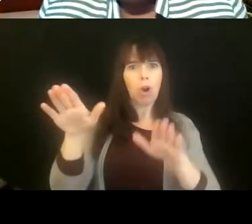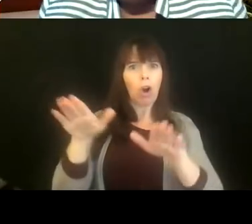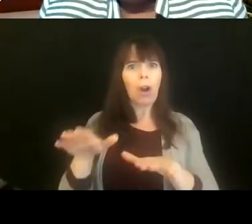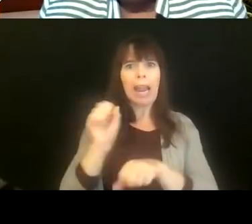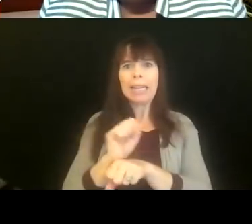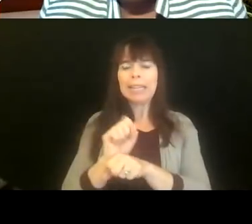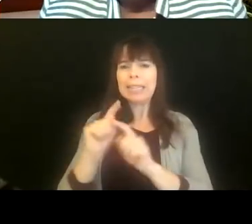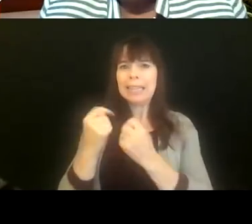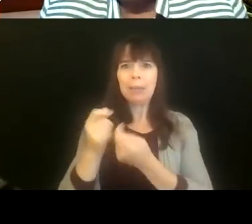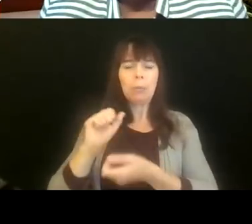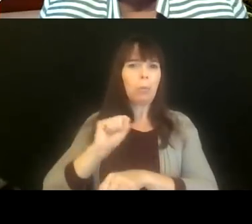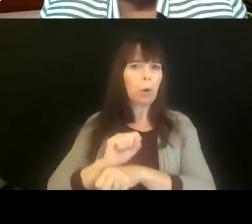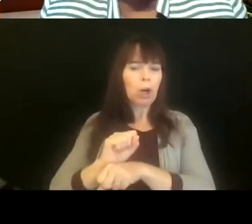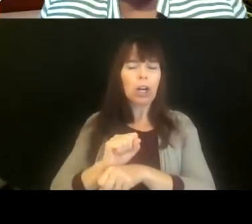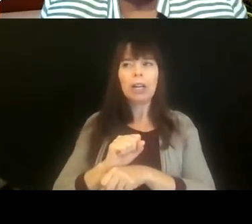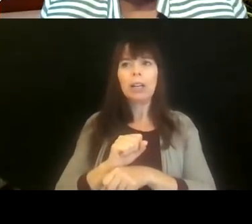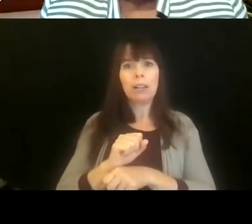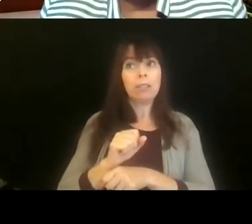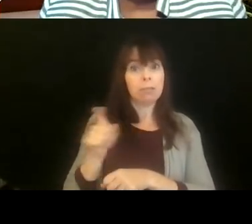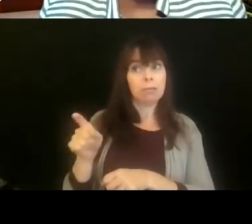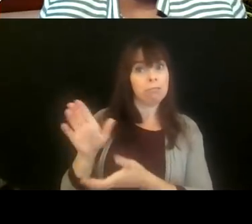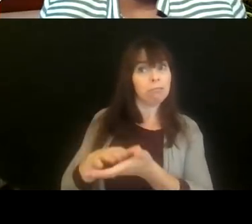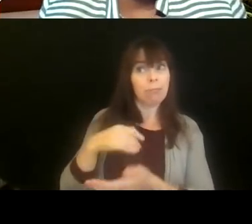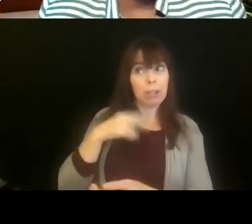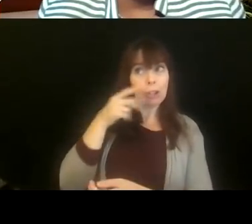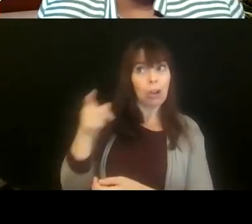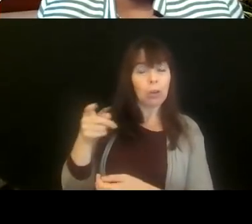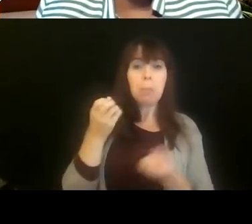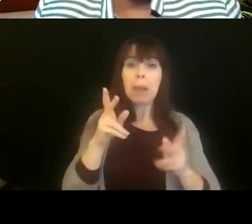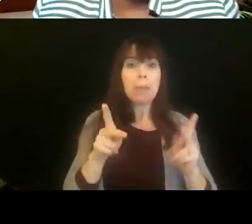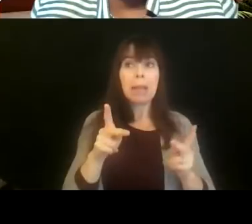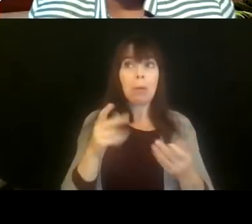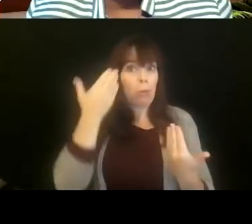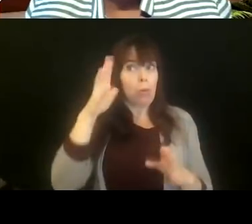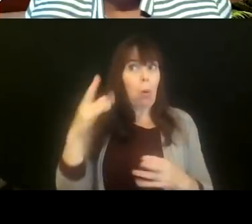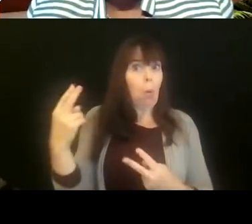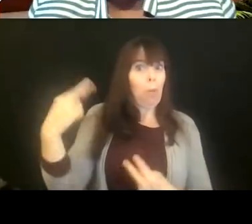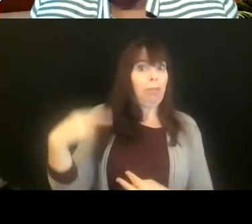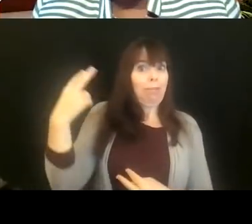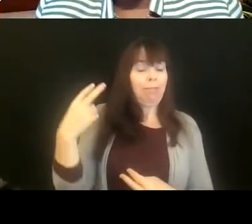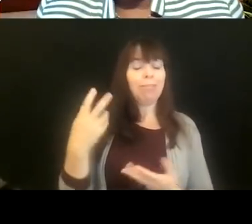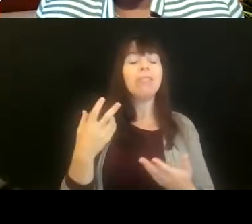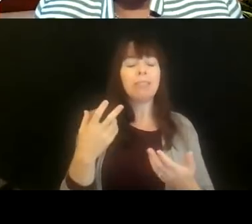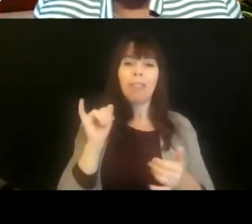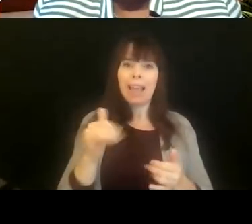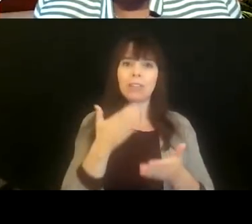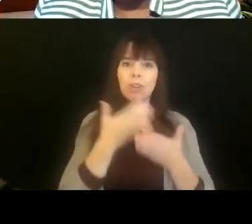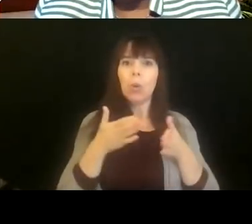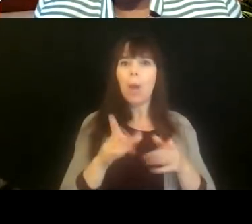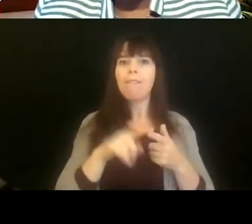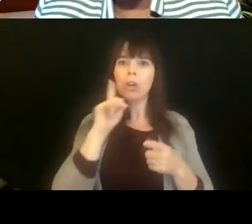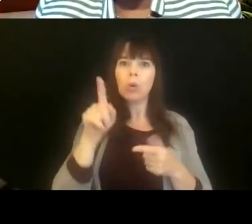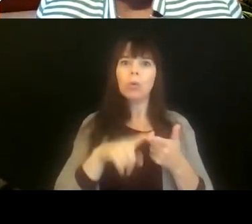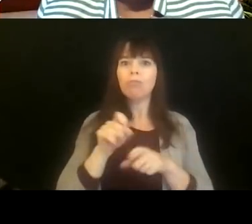teamwork, let them know that you saw them. Many people don't know that they are being seen. This is a way for you to send a